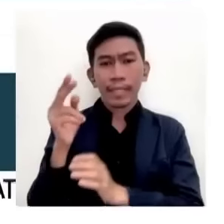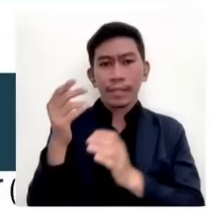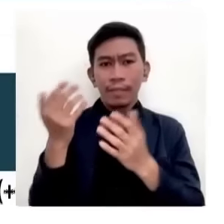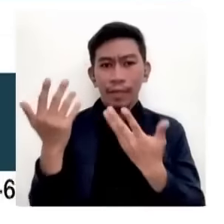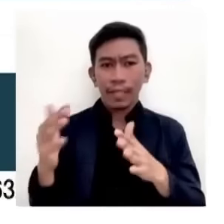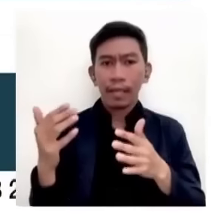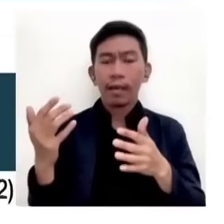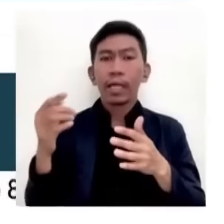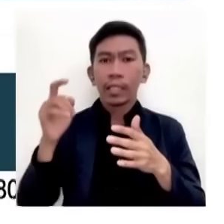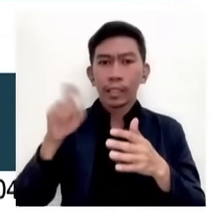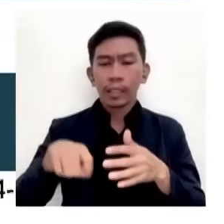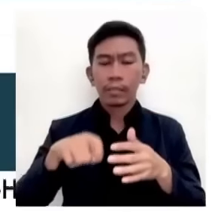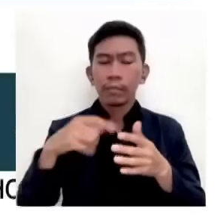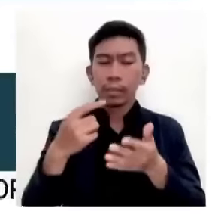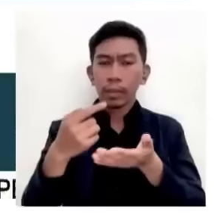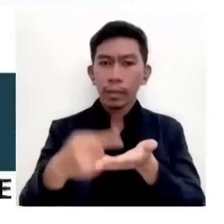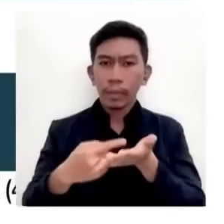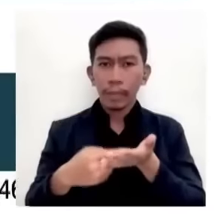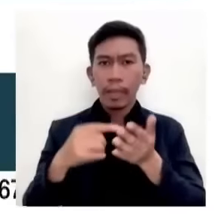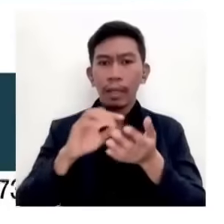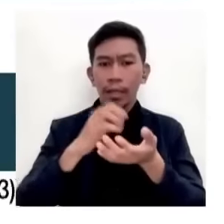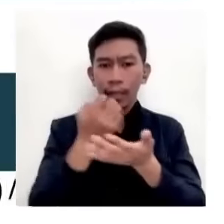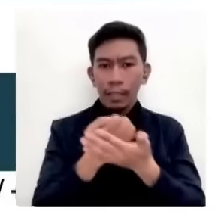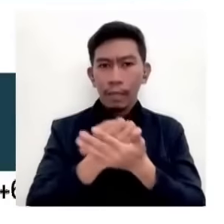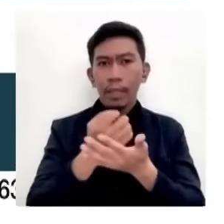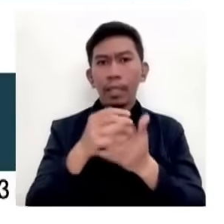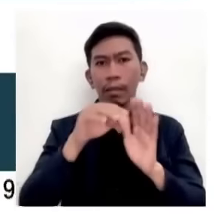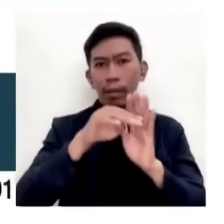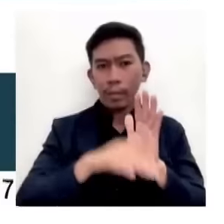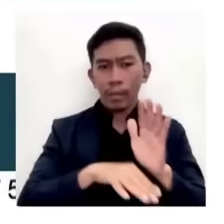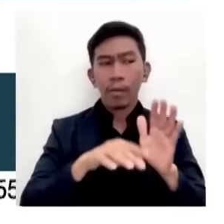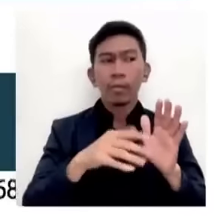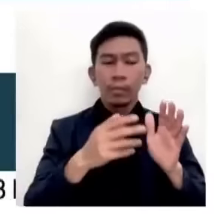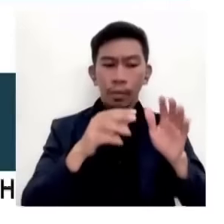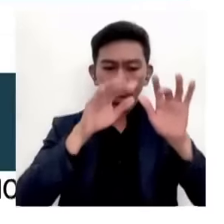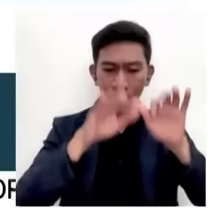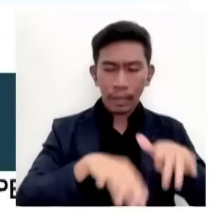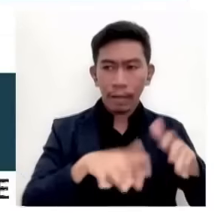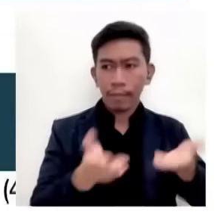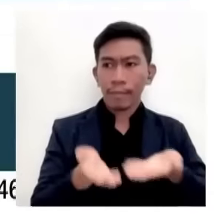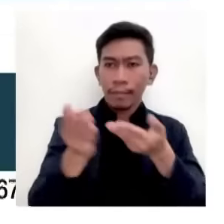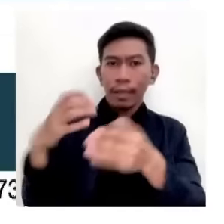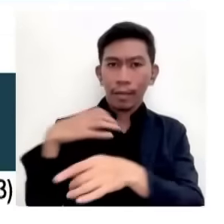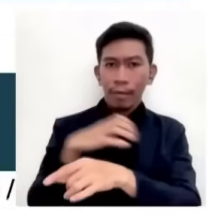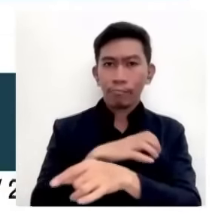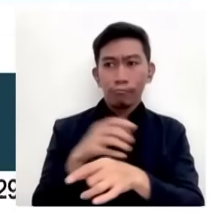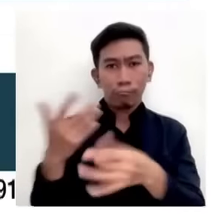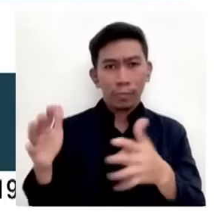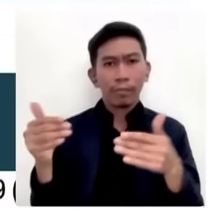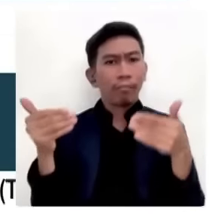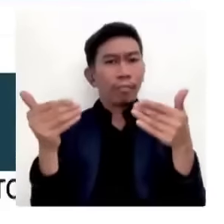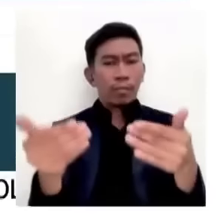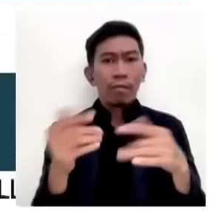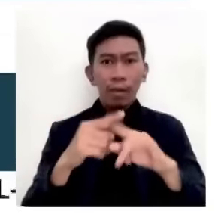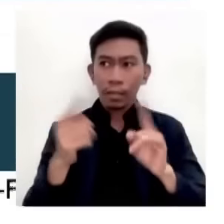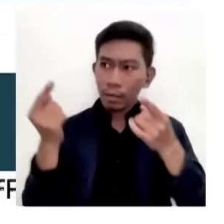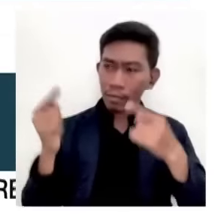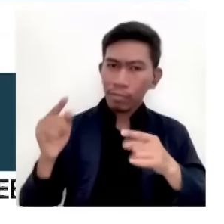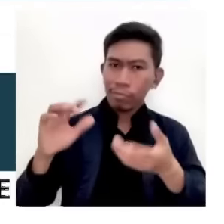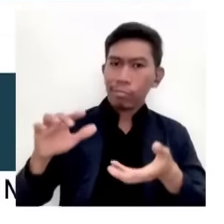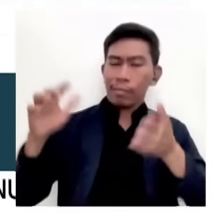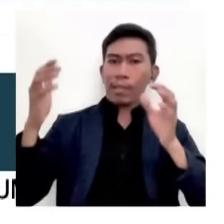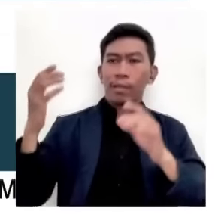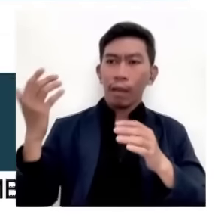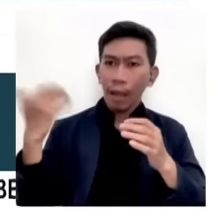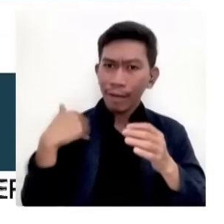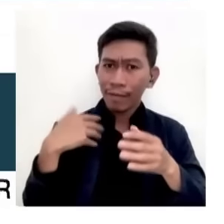economic provisions, and then they will adapt. Then we move forward. But what happened was, we were already scheduled to that,